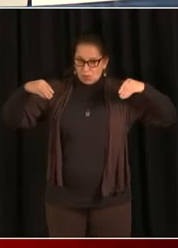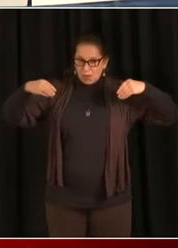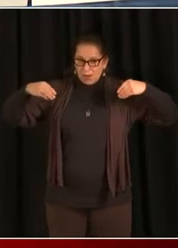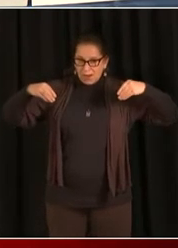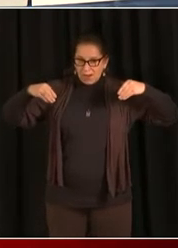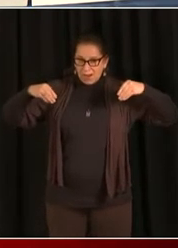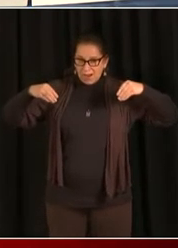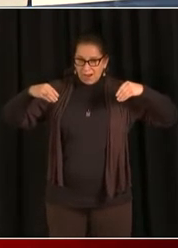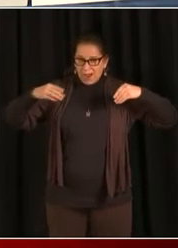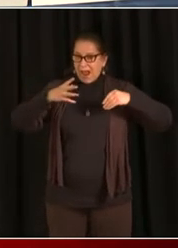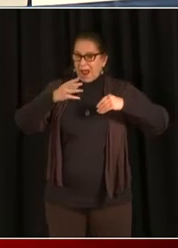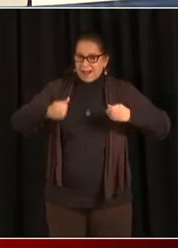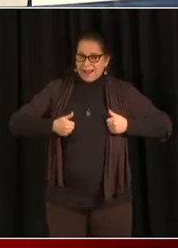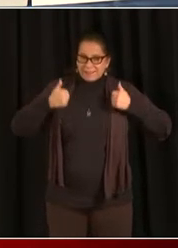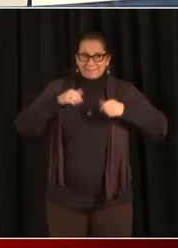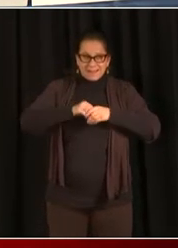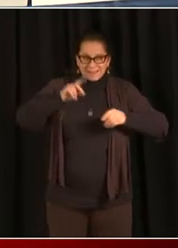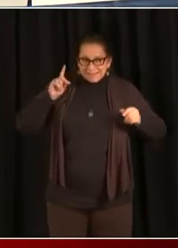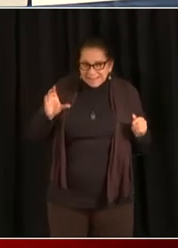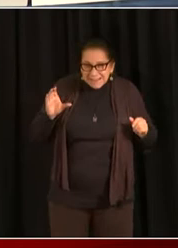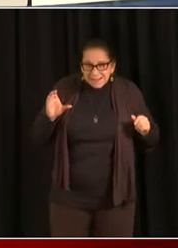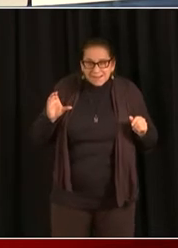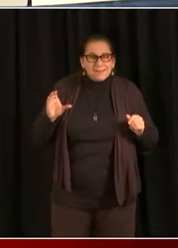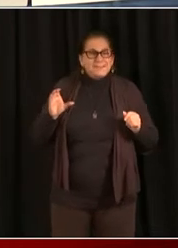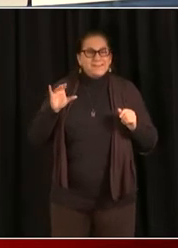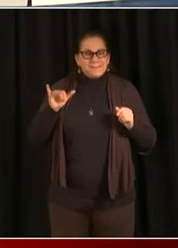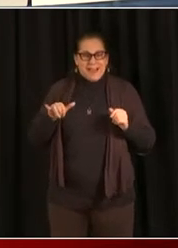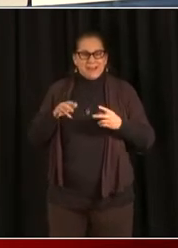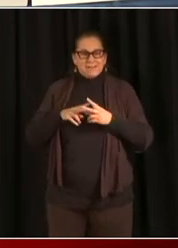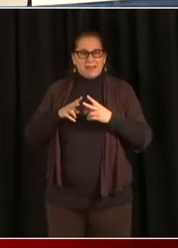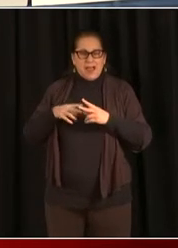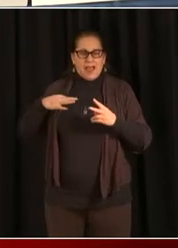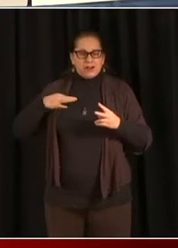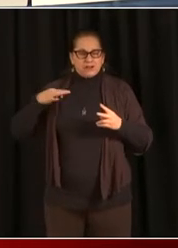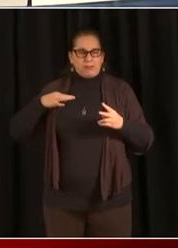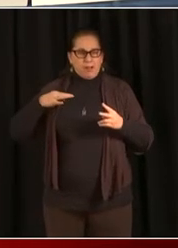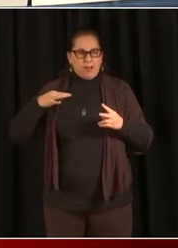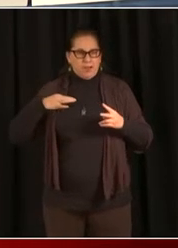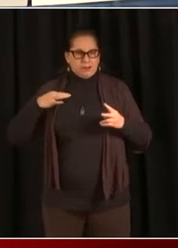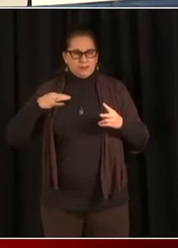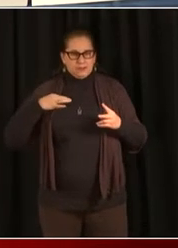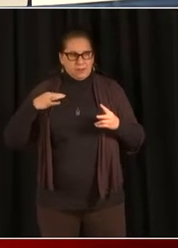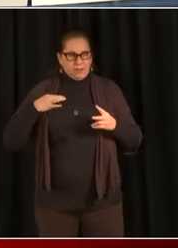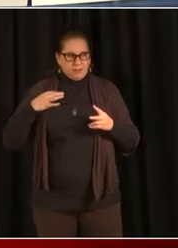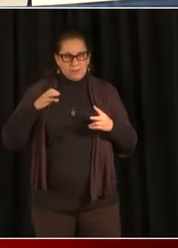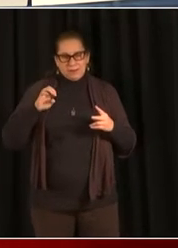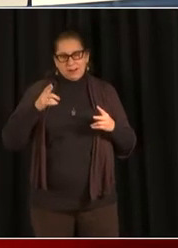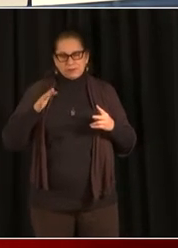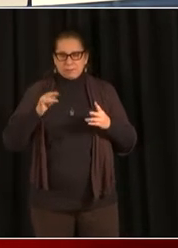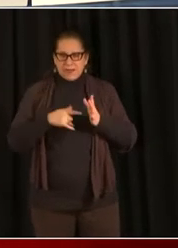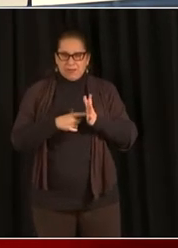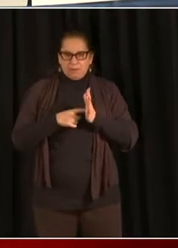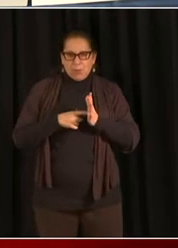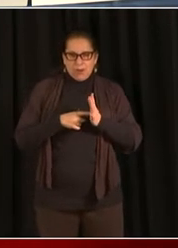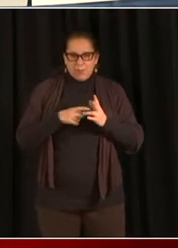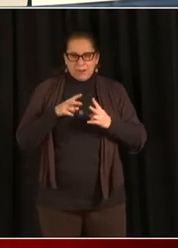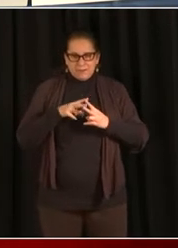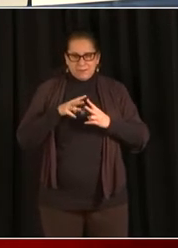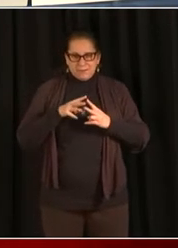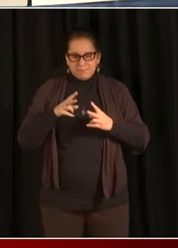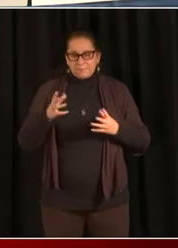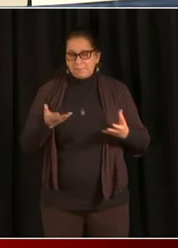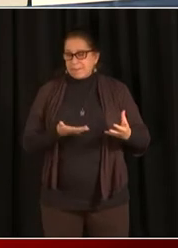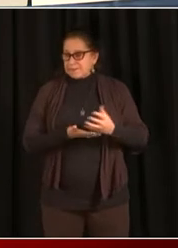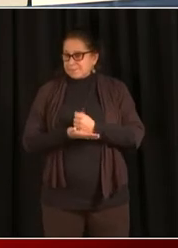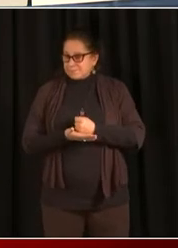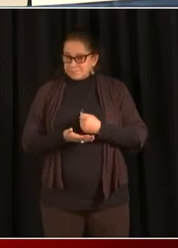resident. Okay? As we move through the next slide, I would like to also mention that as we have collaborated quite a bit